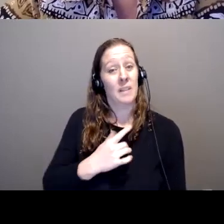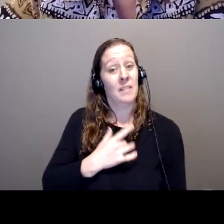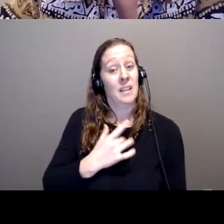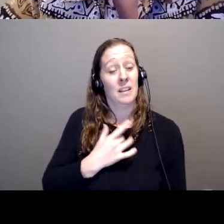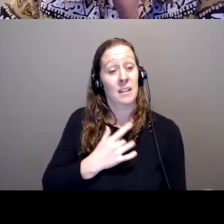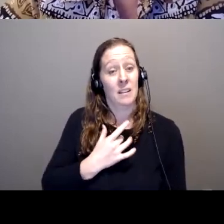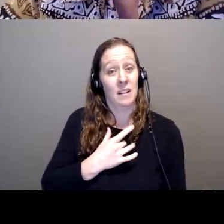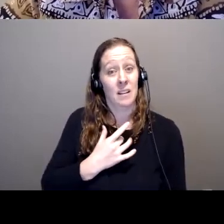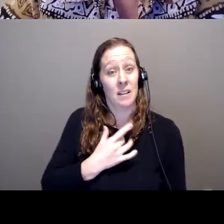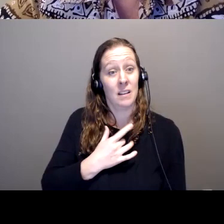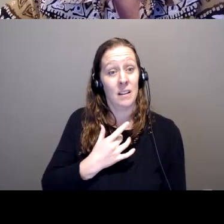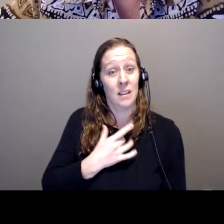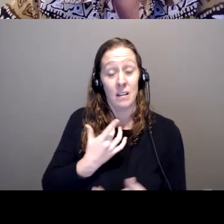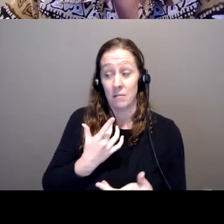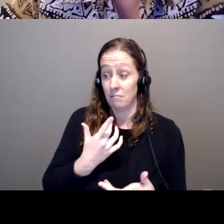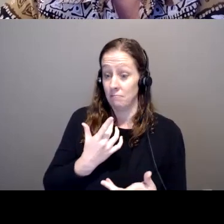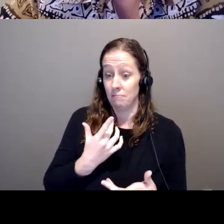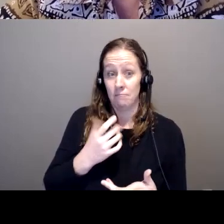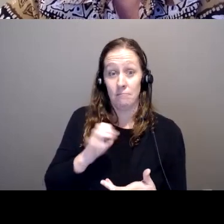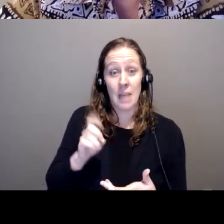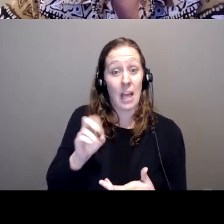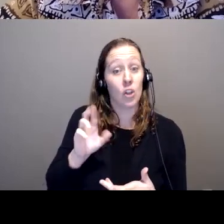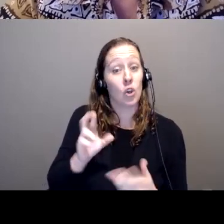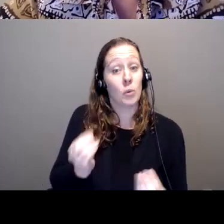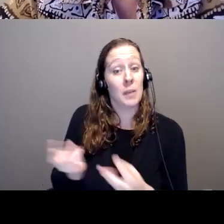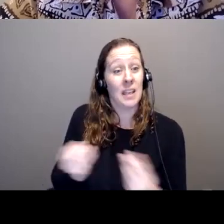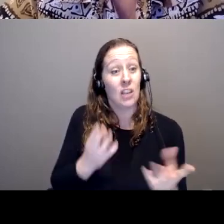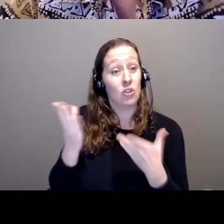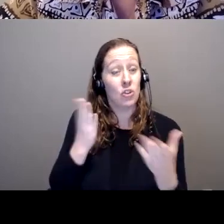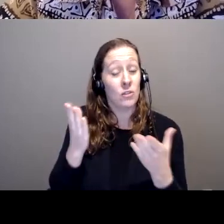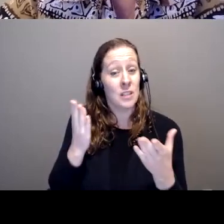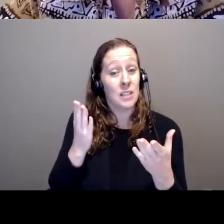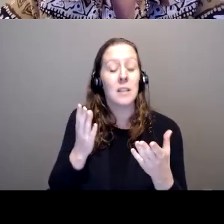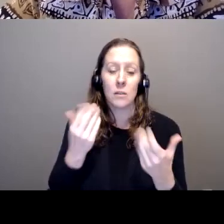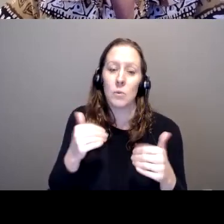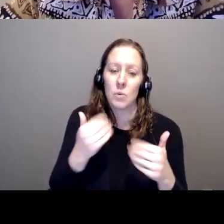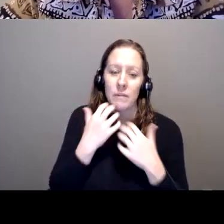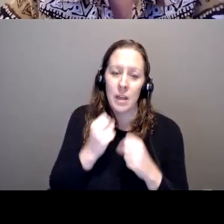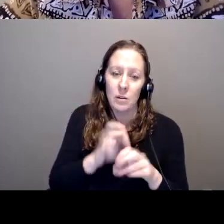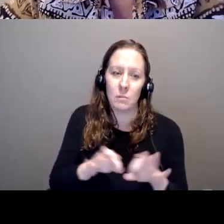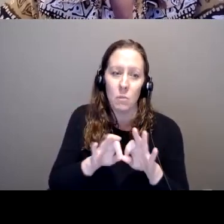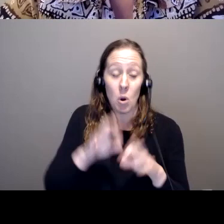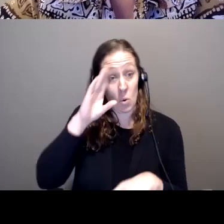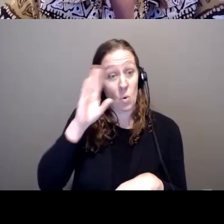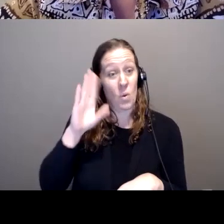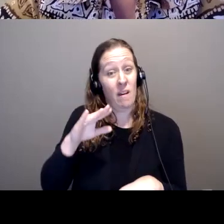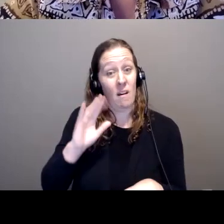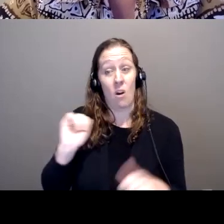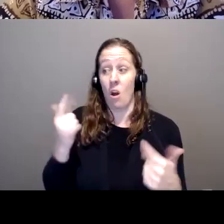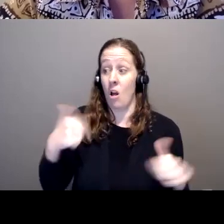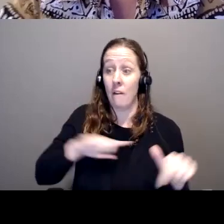of what we do in elder mediation service. We understand that all of us have had